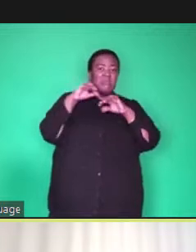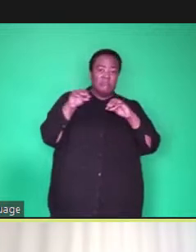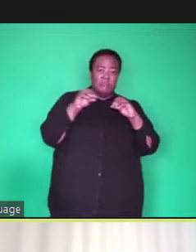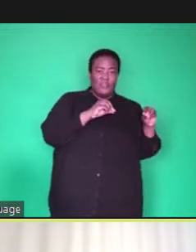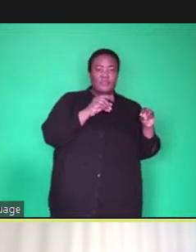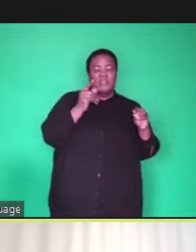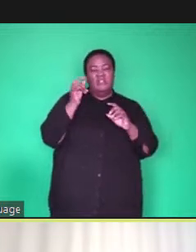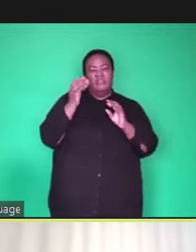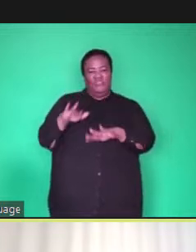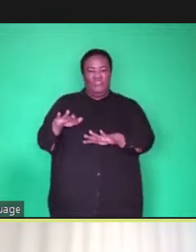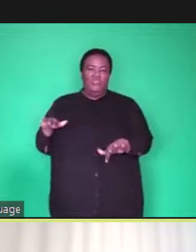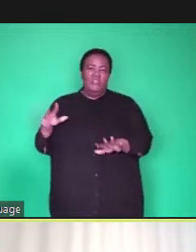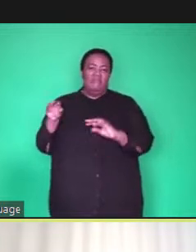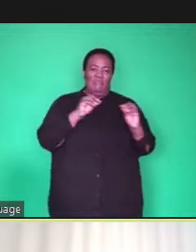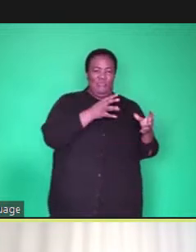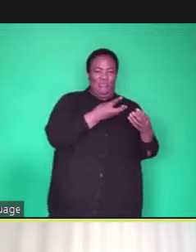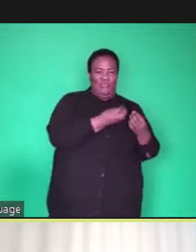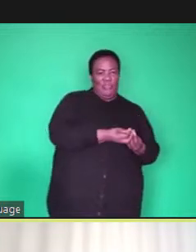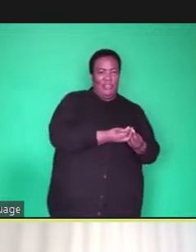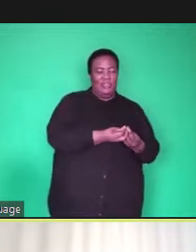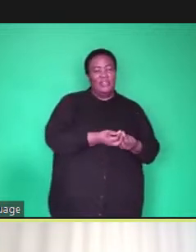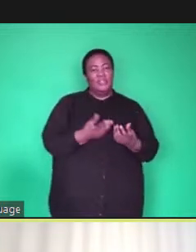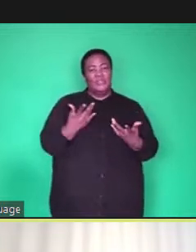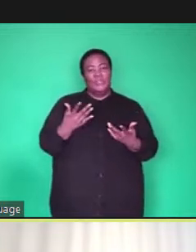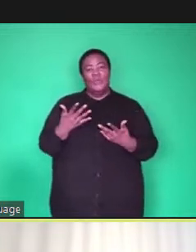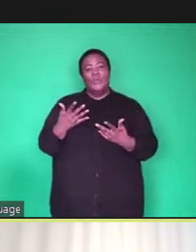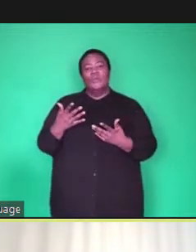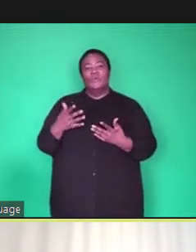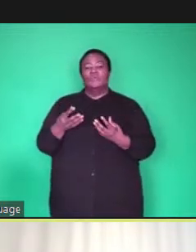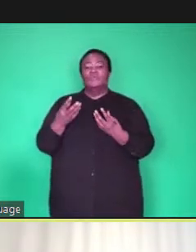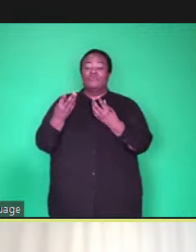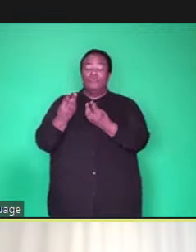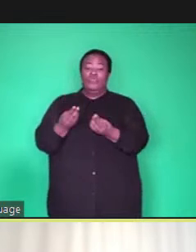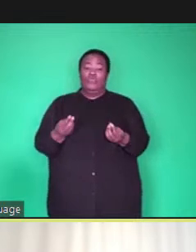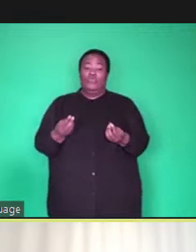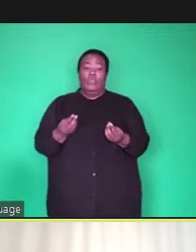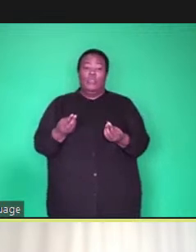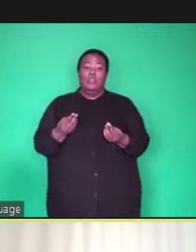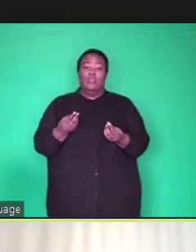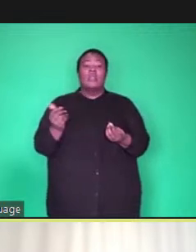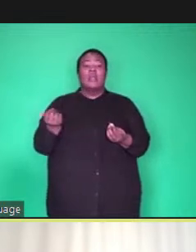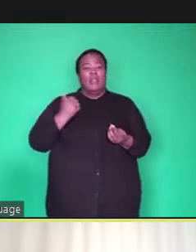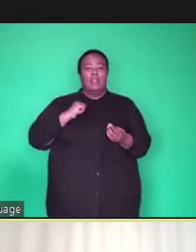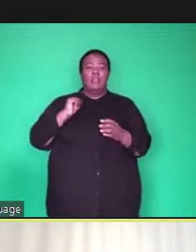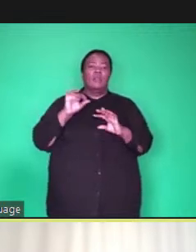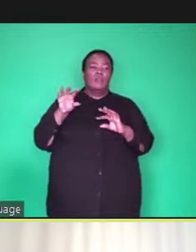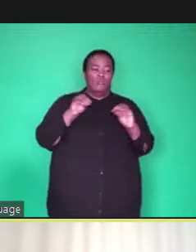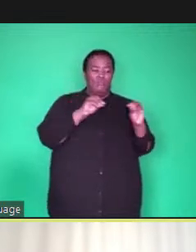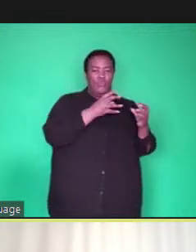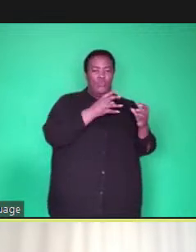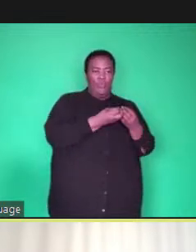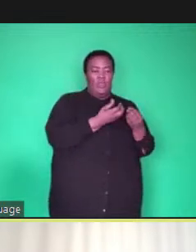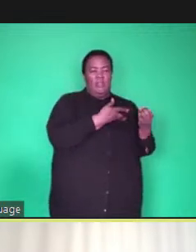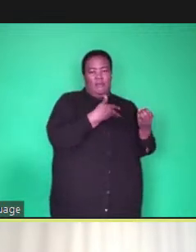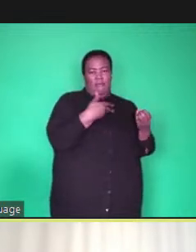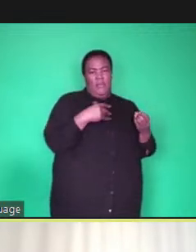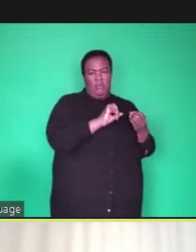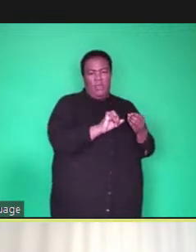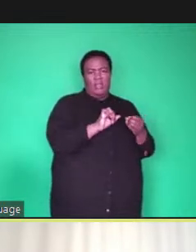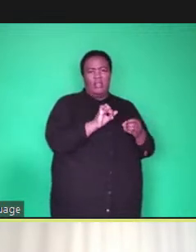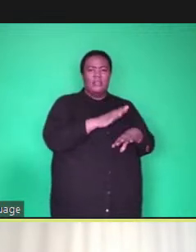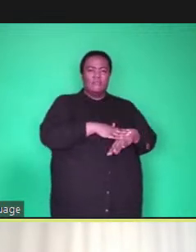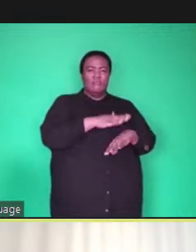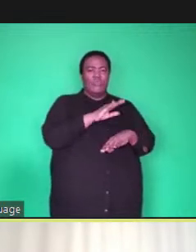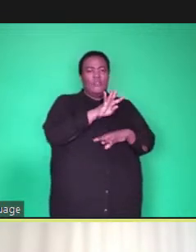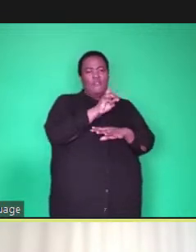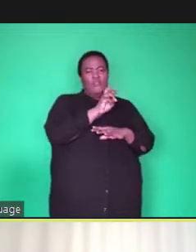Children are more likely to migrate if their mother already lived somewhere else at baseline, and were much more, over 40 times more likely to